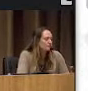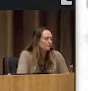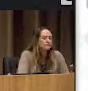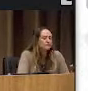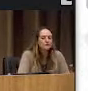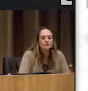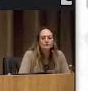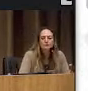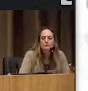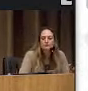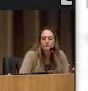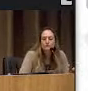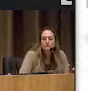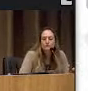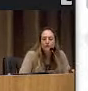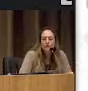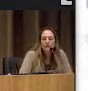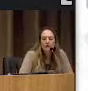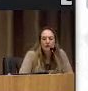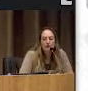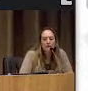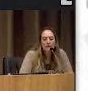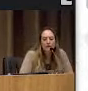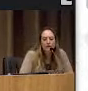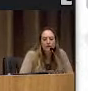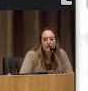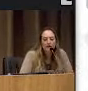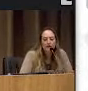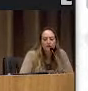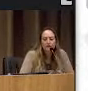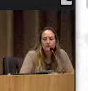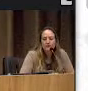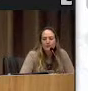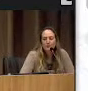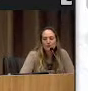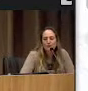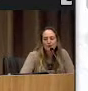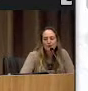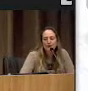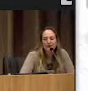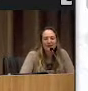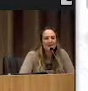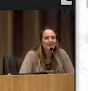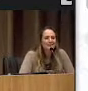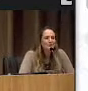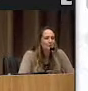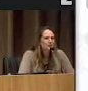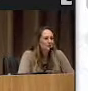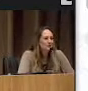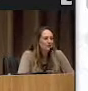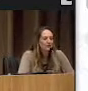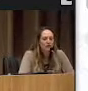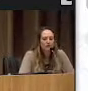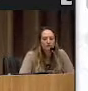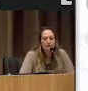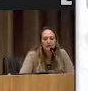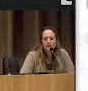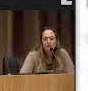were discharged from the primary healthcare unit. And of course,